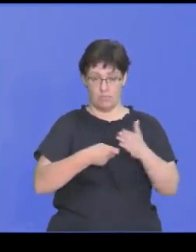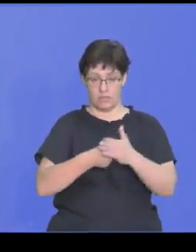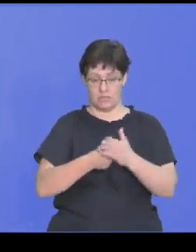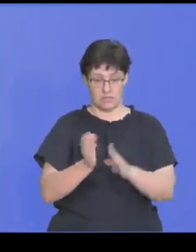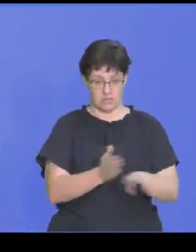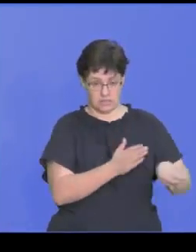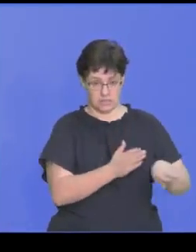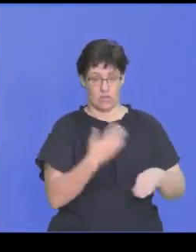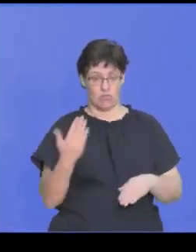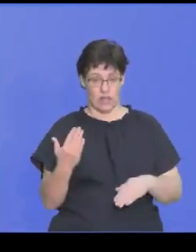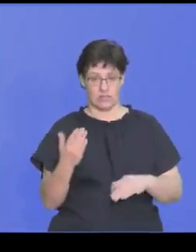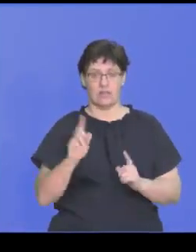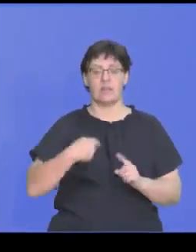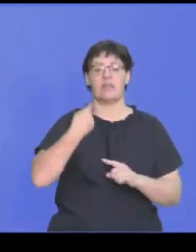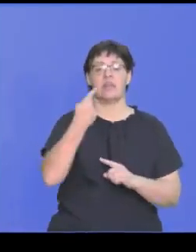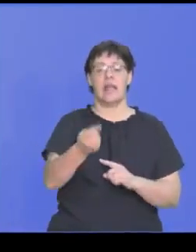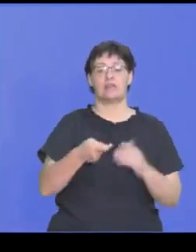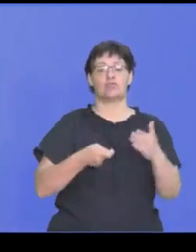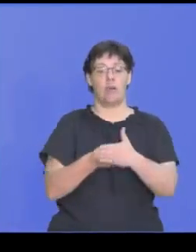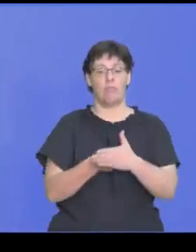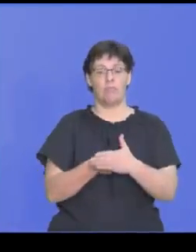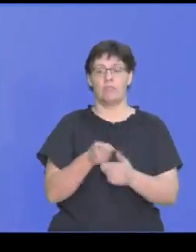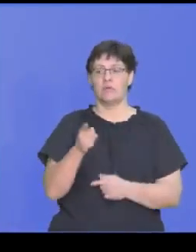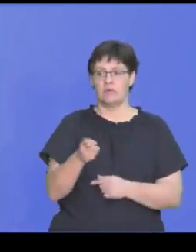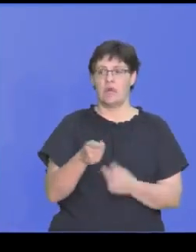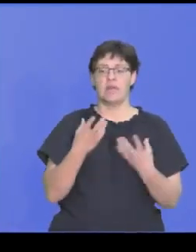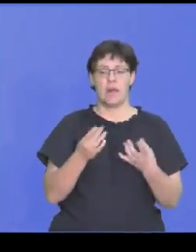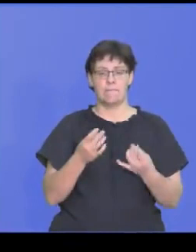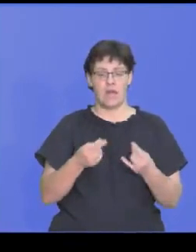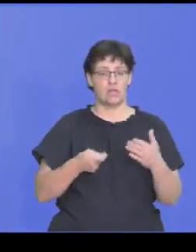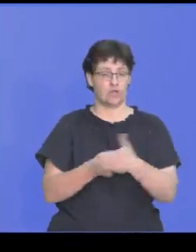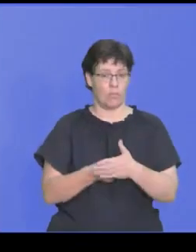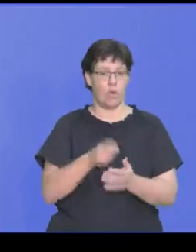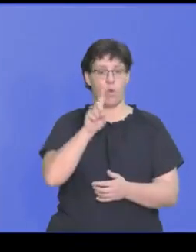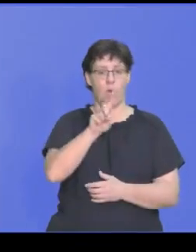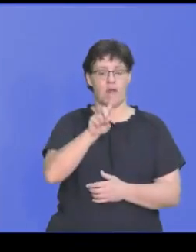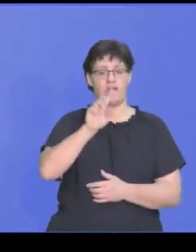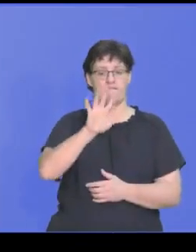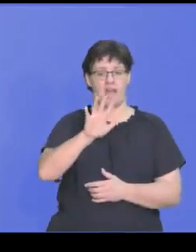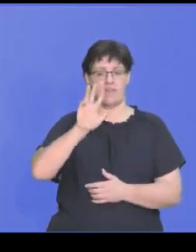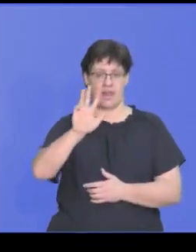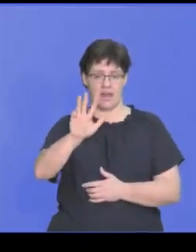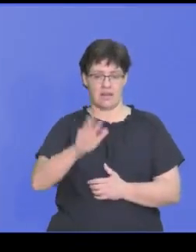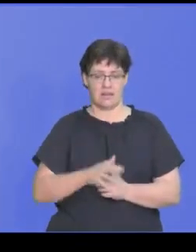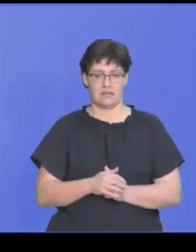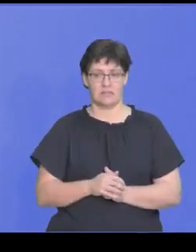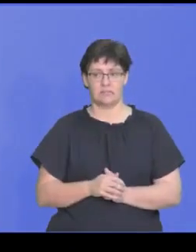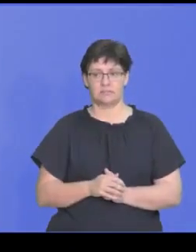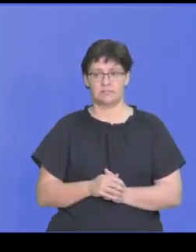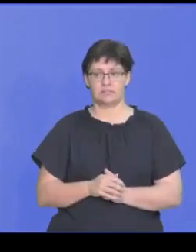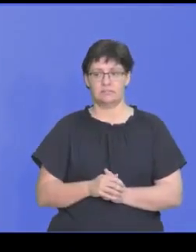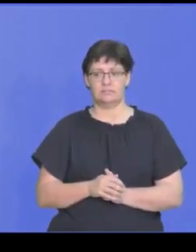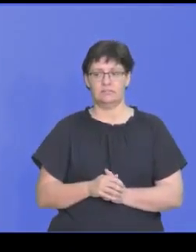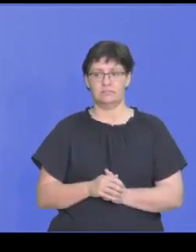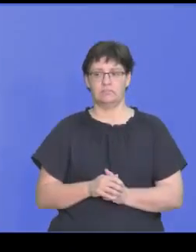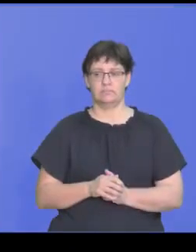missing 3 shops on the right, and then we're going into the next shop. So she's going into shop number 159. I'll go back and